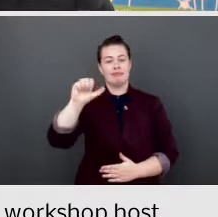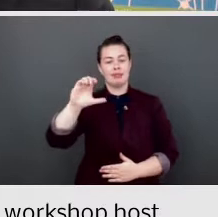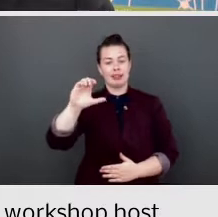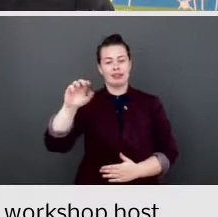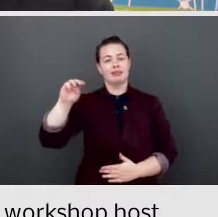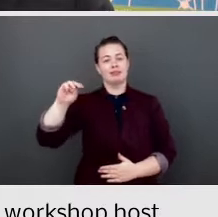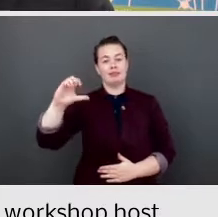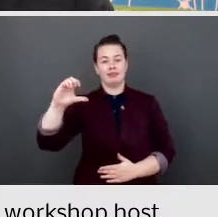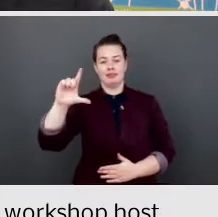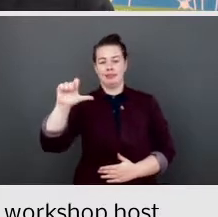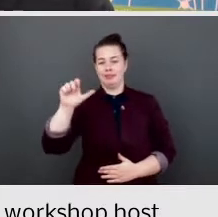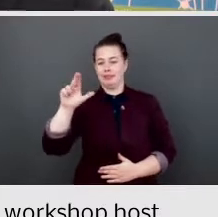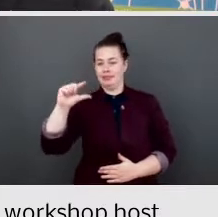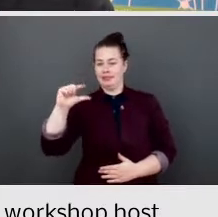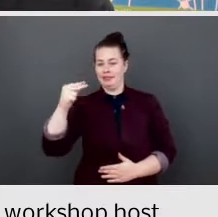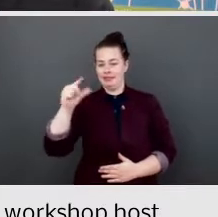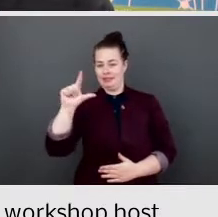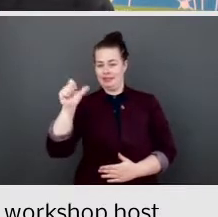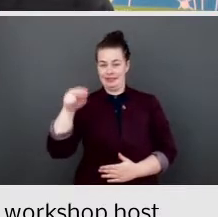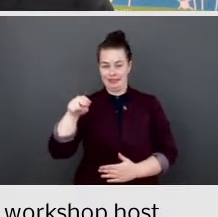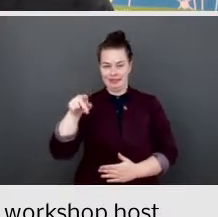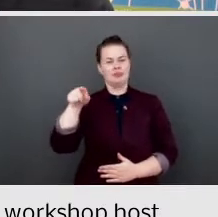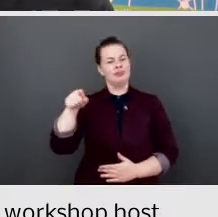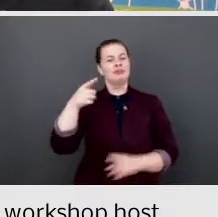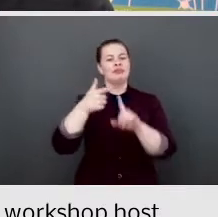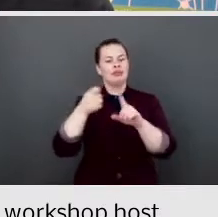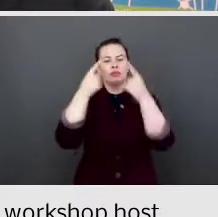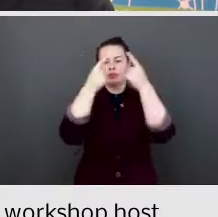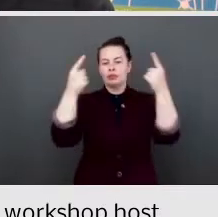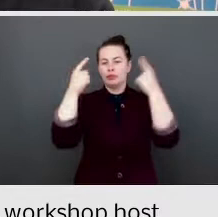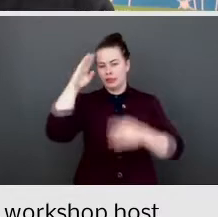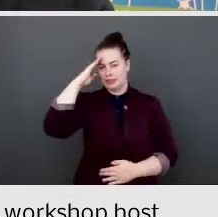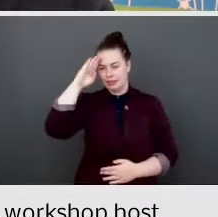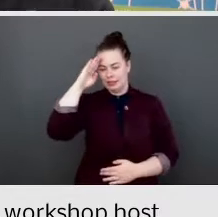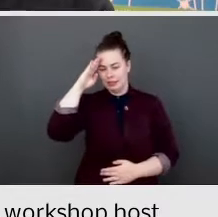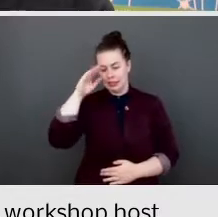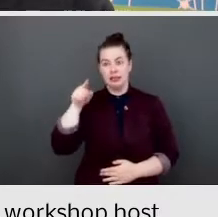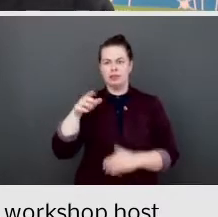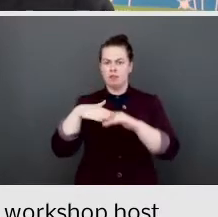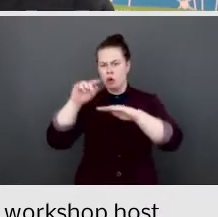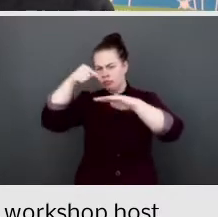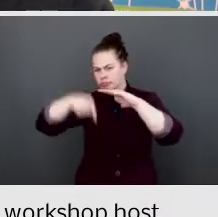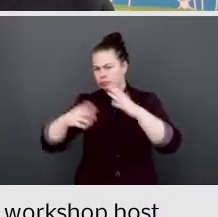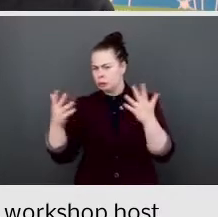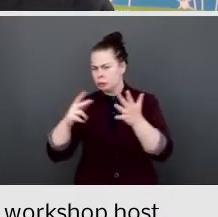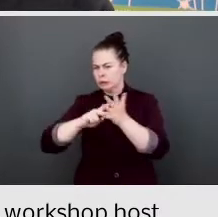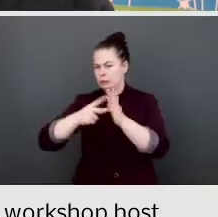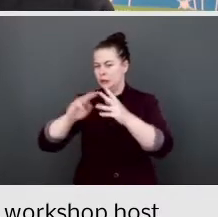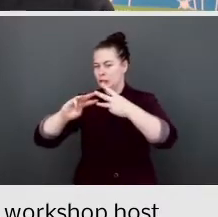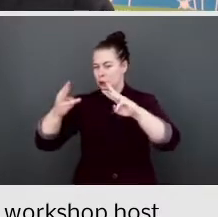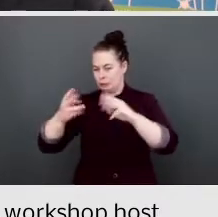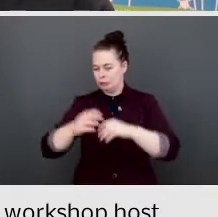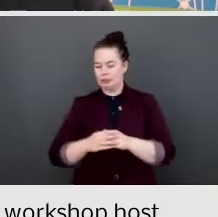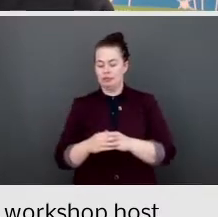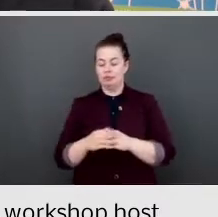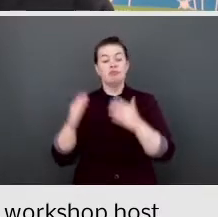leader Professor Mac McLachlan from the National University of Ireland. This talk will give you a more detailed introduction into the